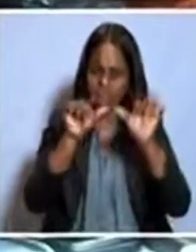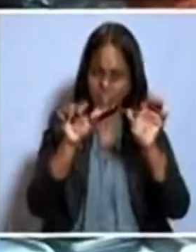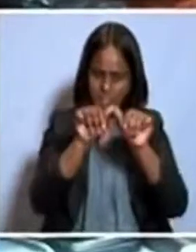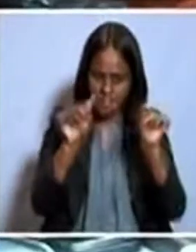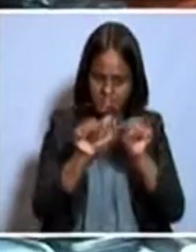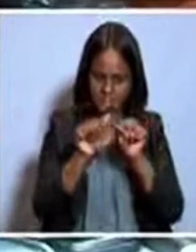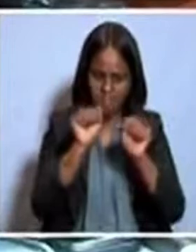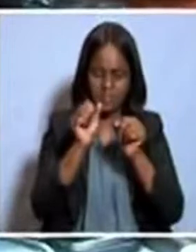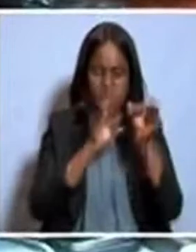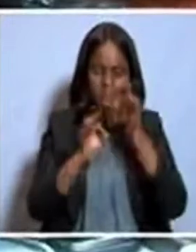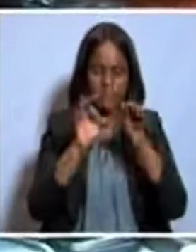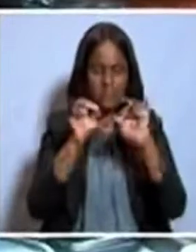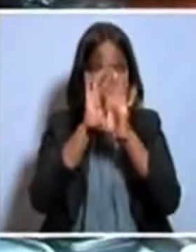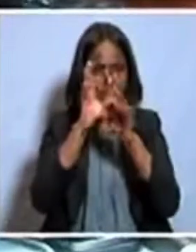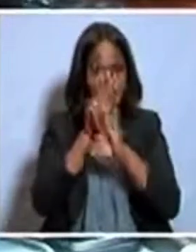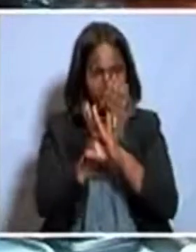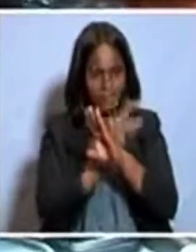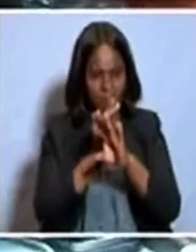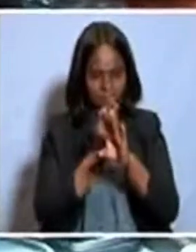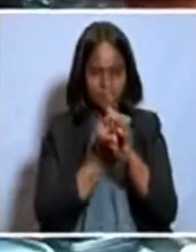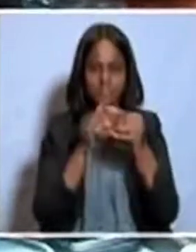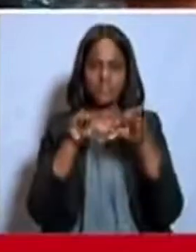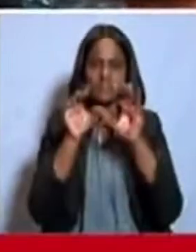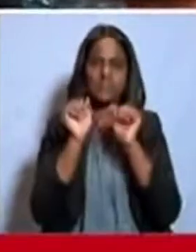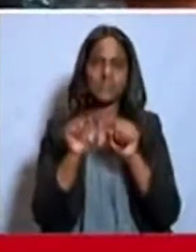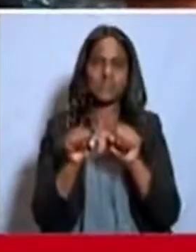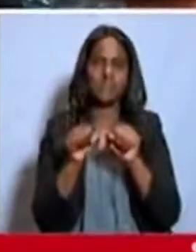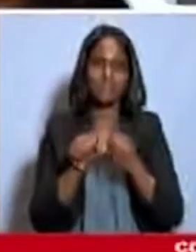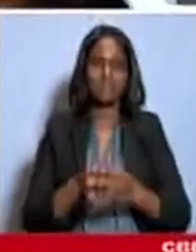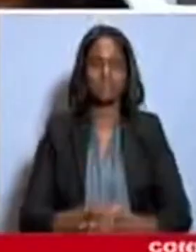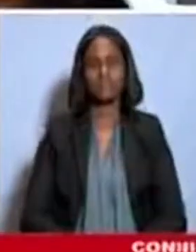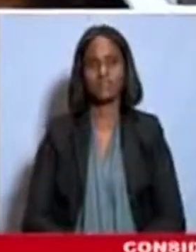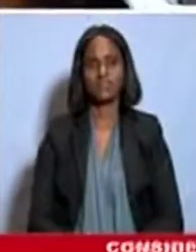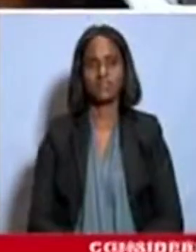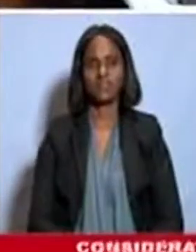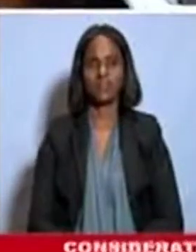can clarify the issue before we proceed.